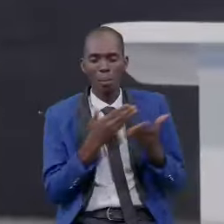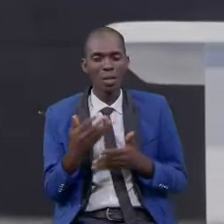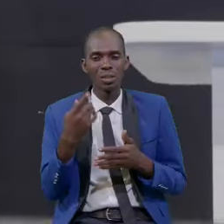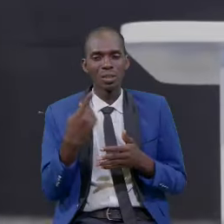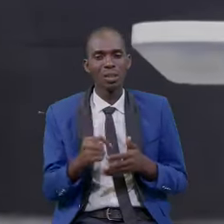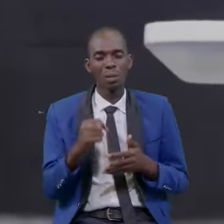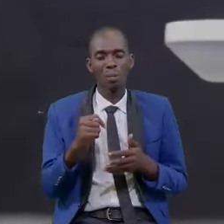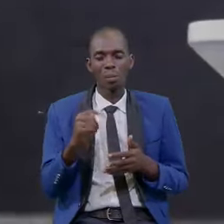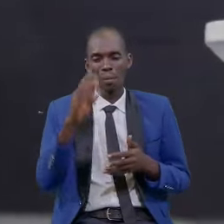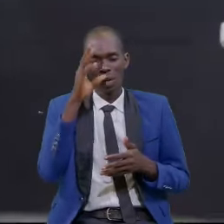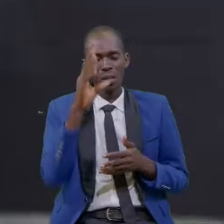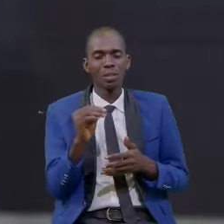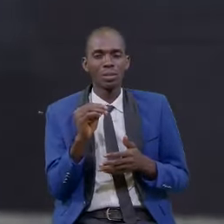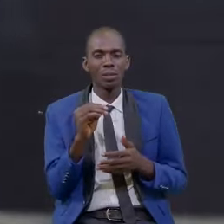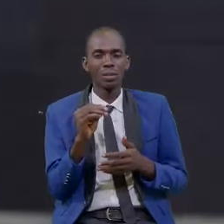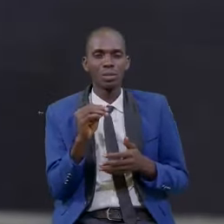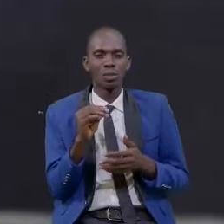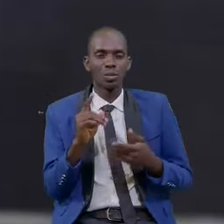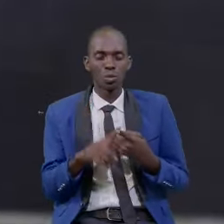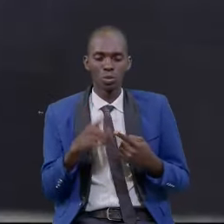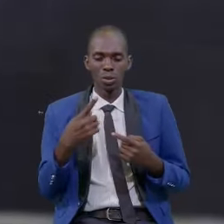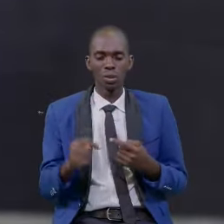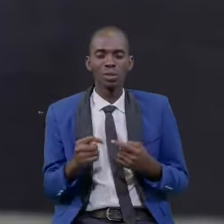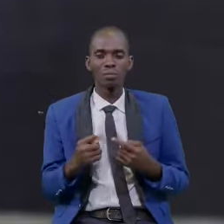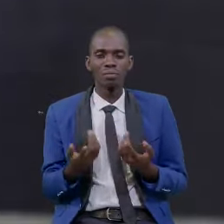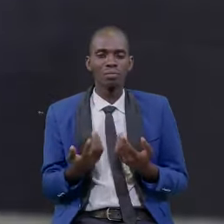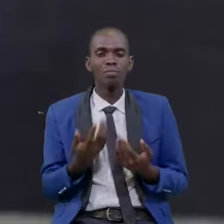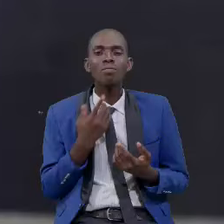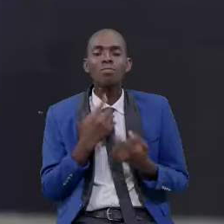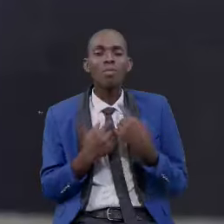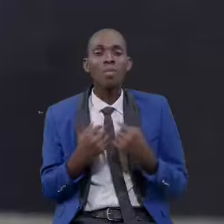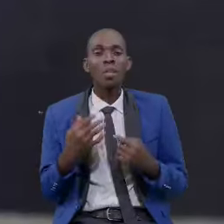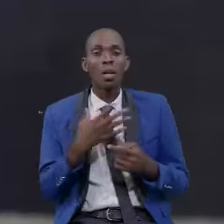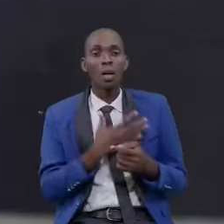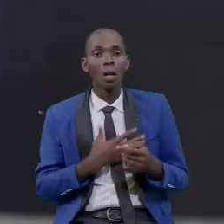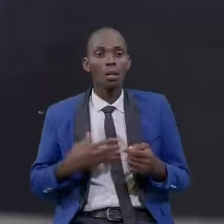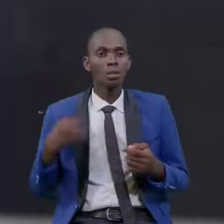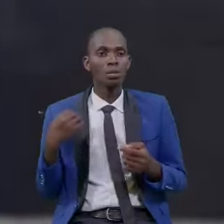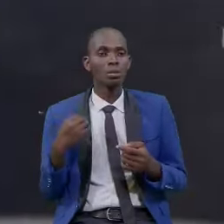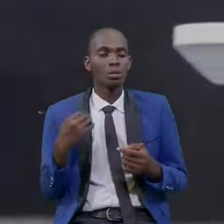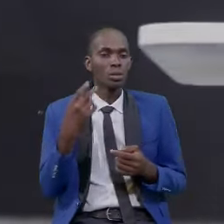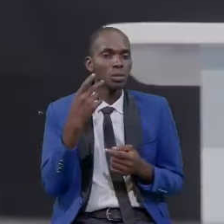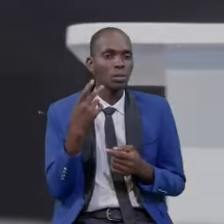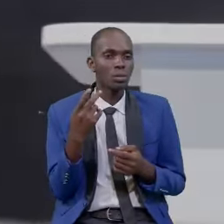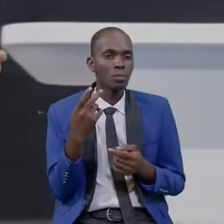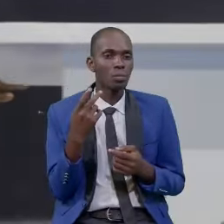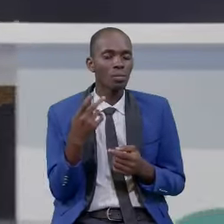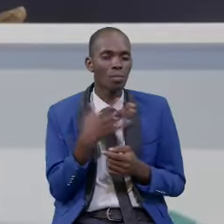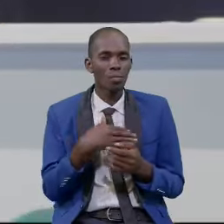defile her and to go against the word of God. Her many sins she